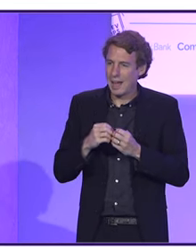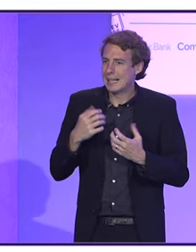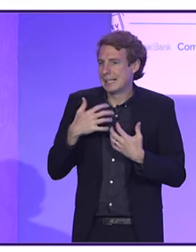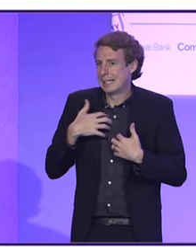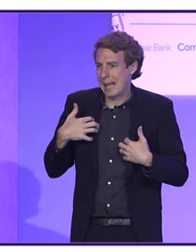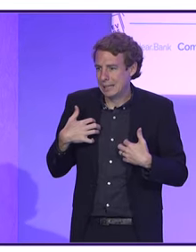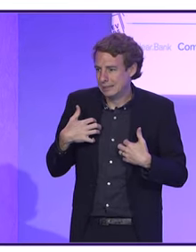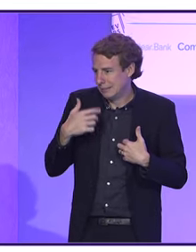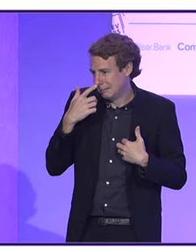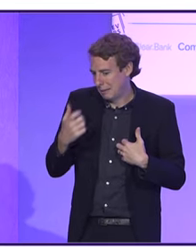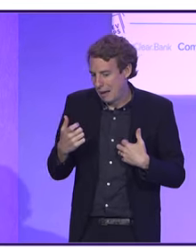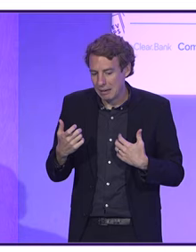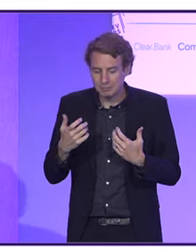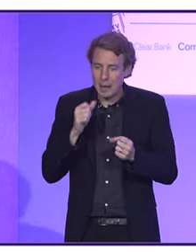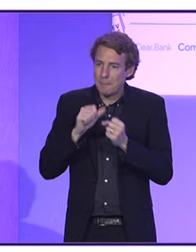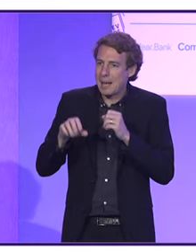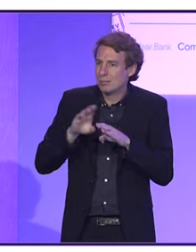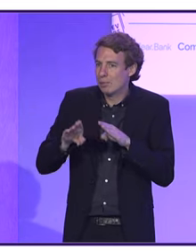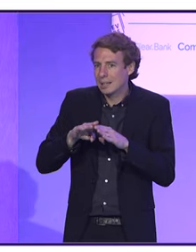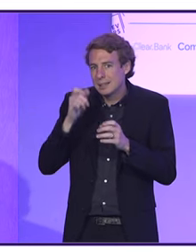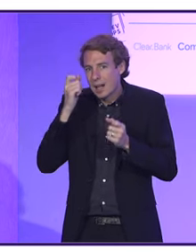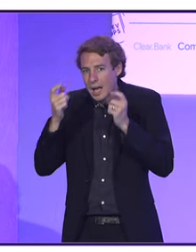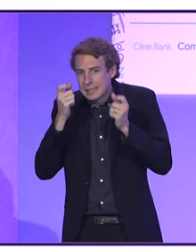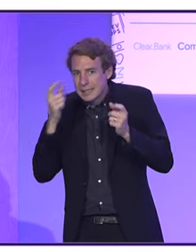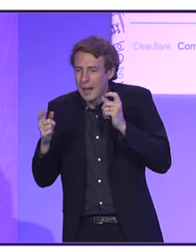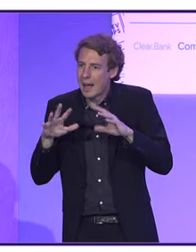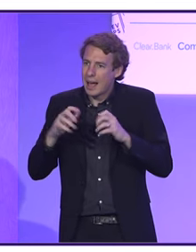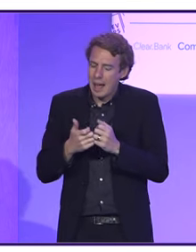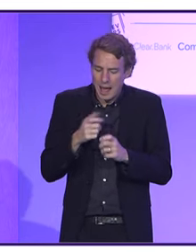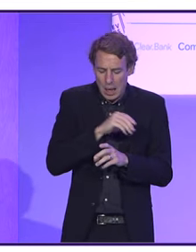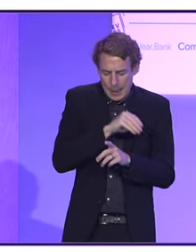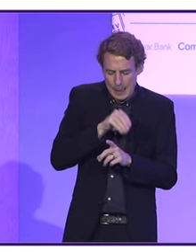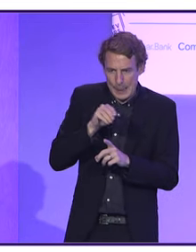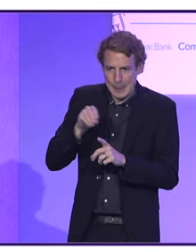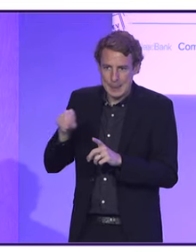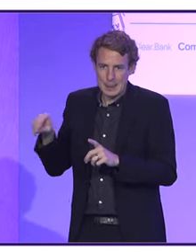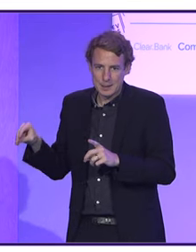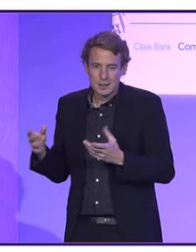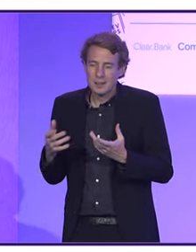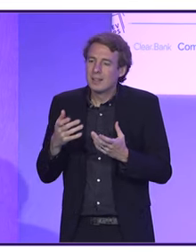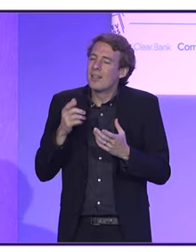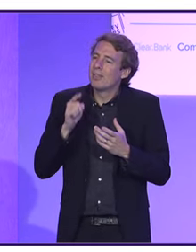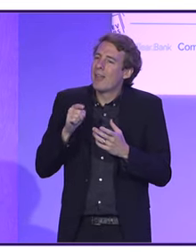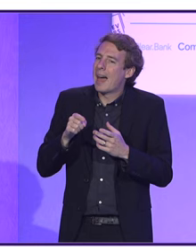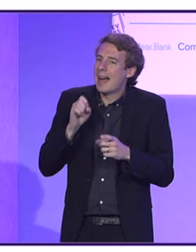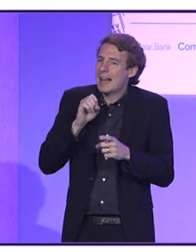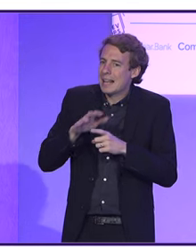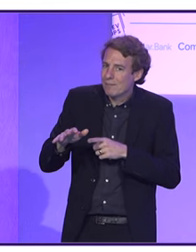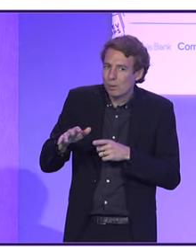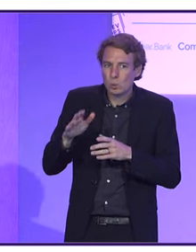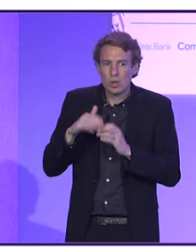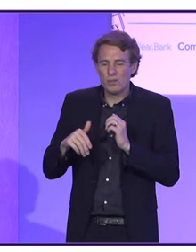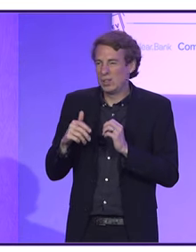could give some best practice ideas for how we get from one thing to another. And this kind of influenced the next couple of years